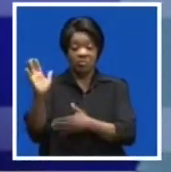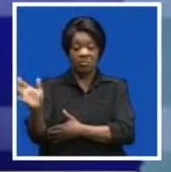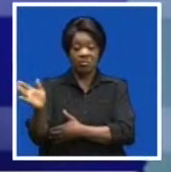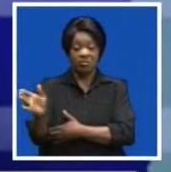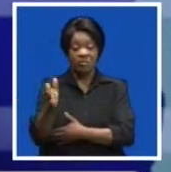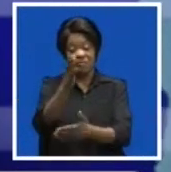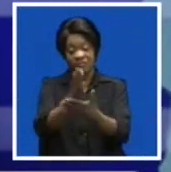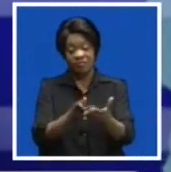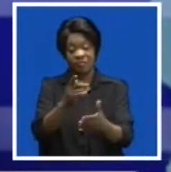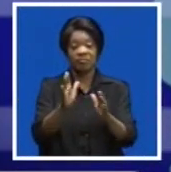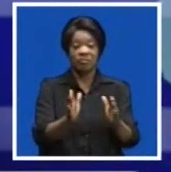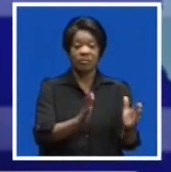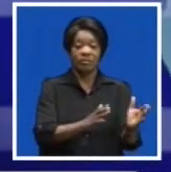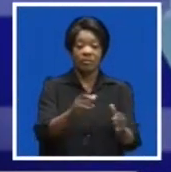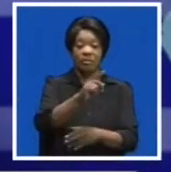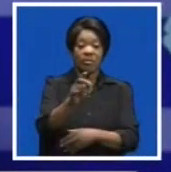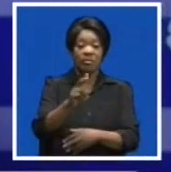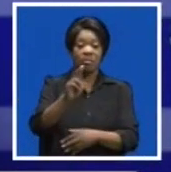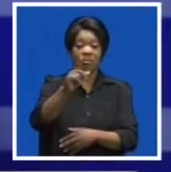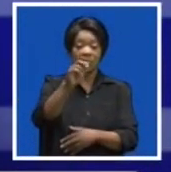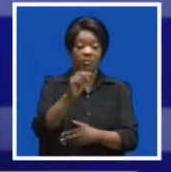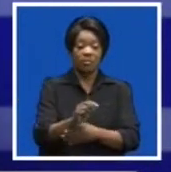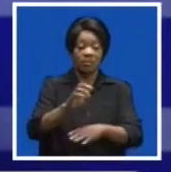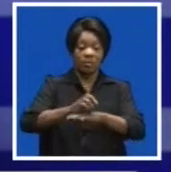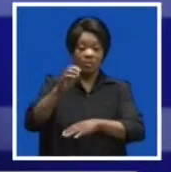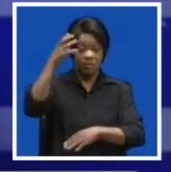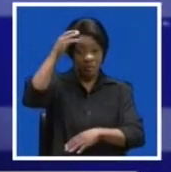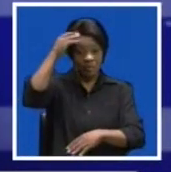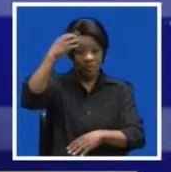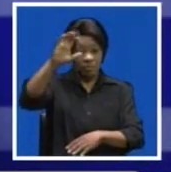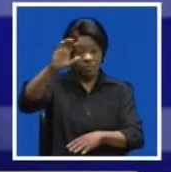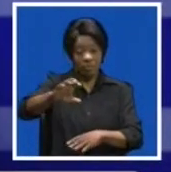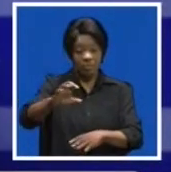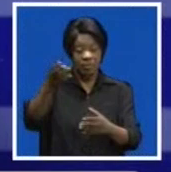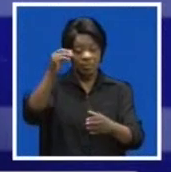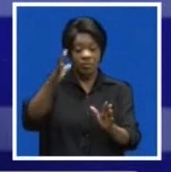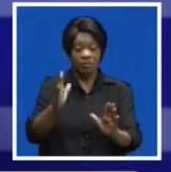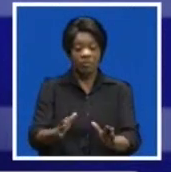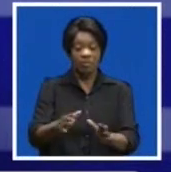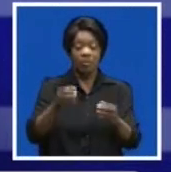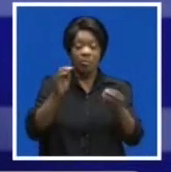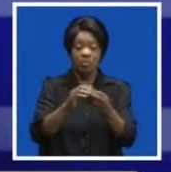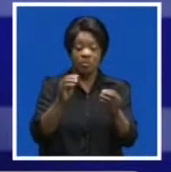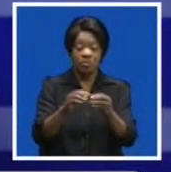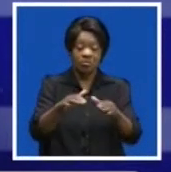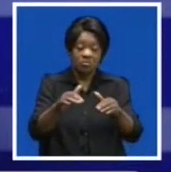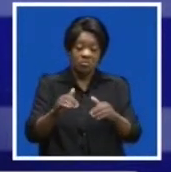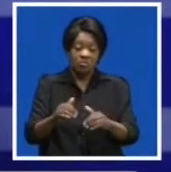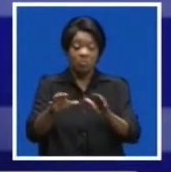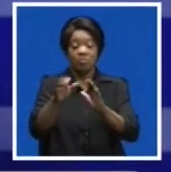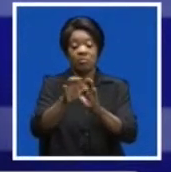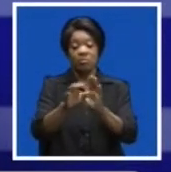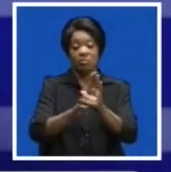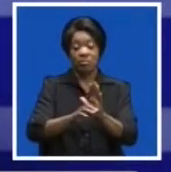from such schemes. Mr. Zulu, who is also Eastern Province Minister, says there has been a lot of resistance to